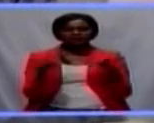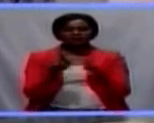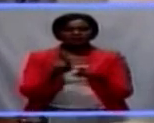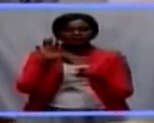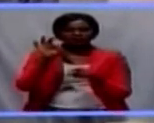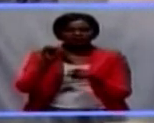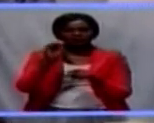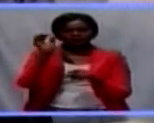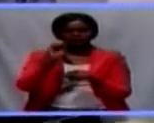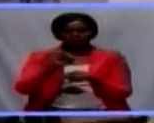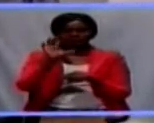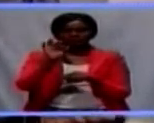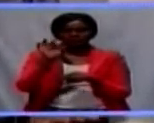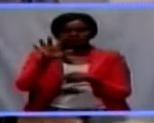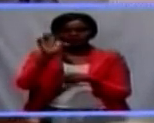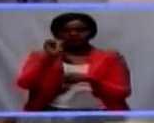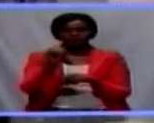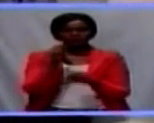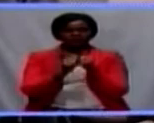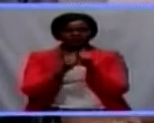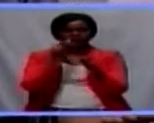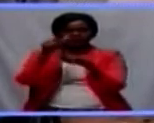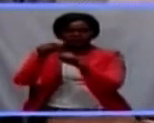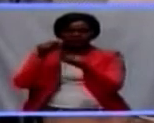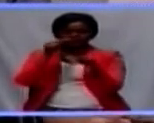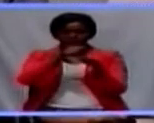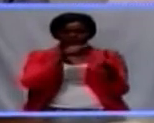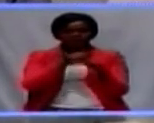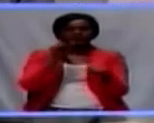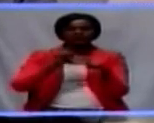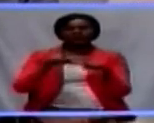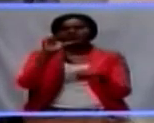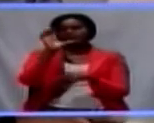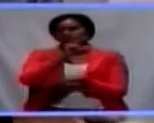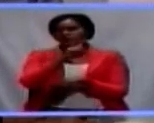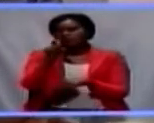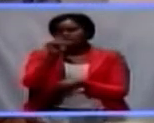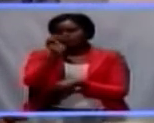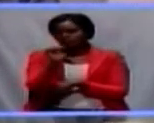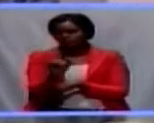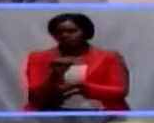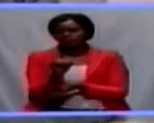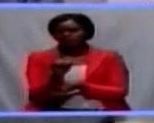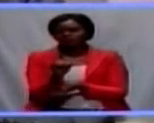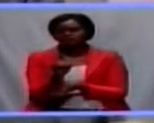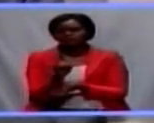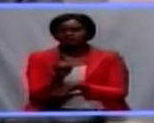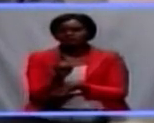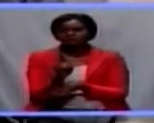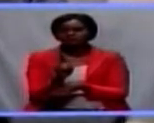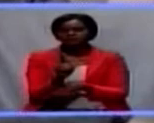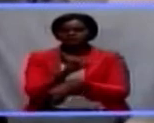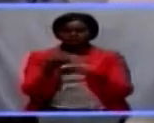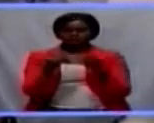90%, 95%, which is our target. You can never be 100%. But if we get it to 95%, the